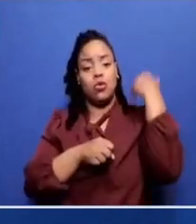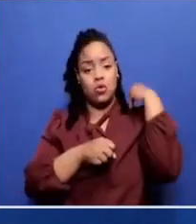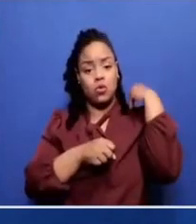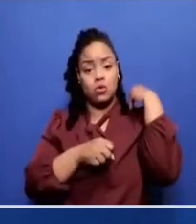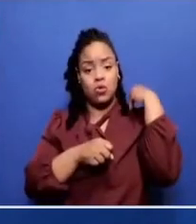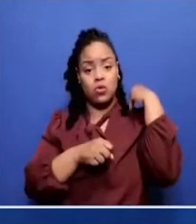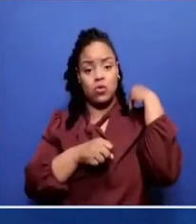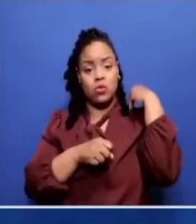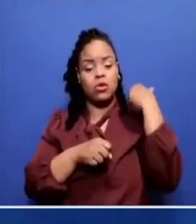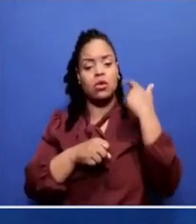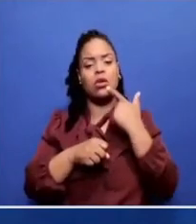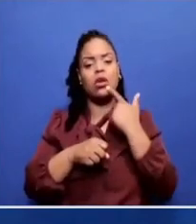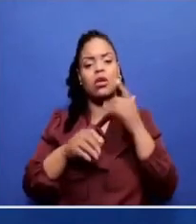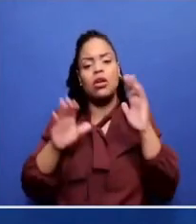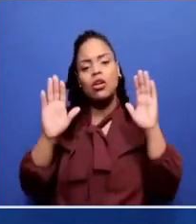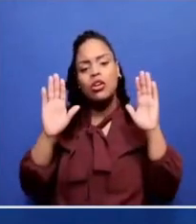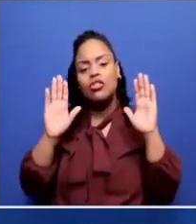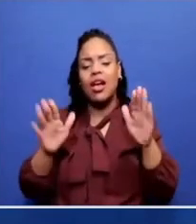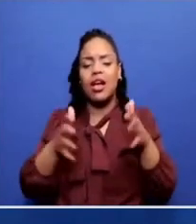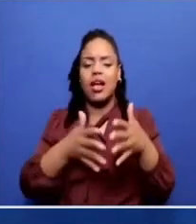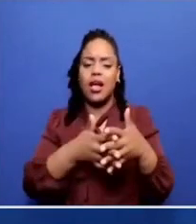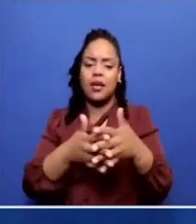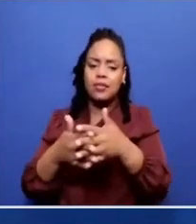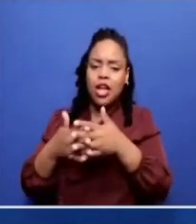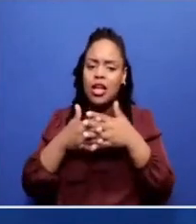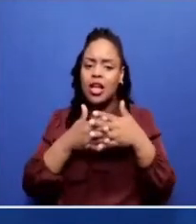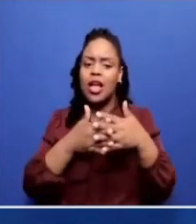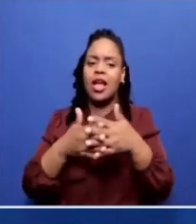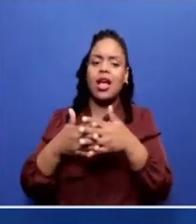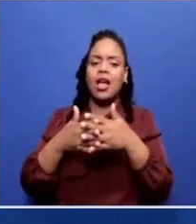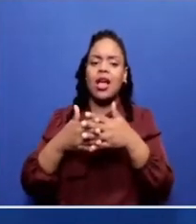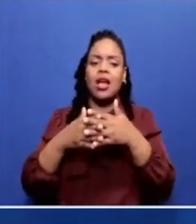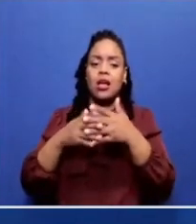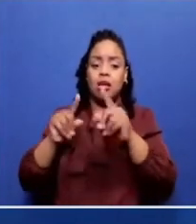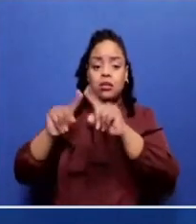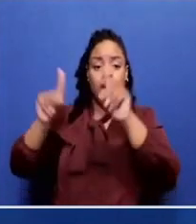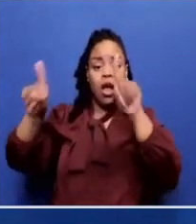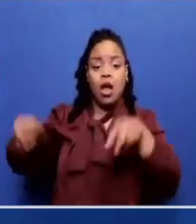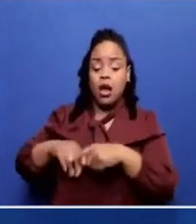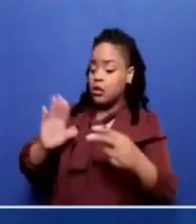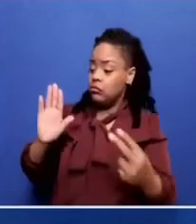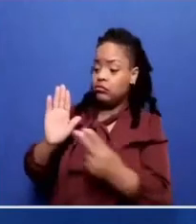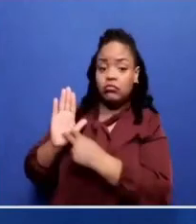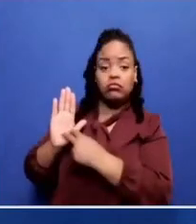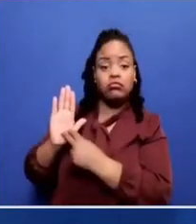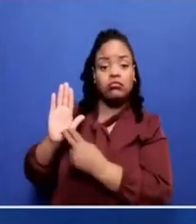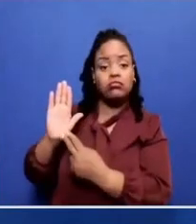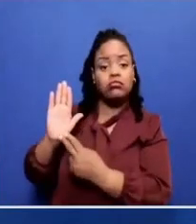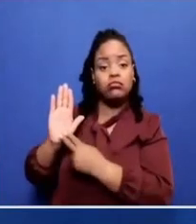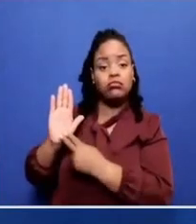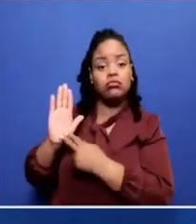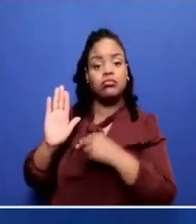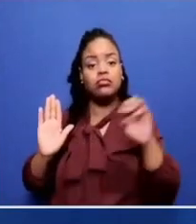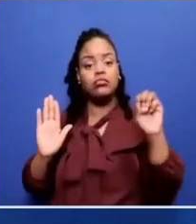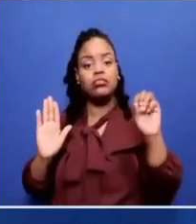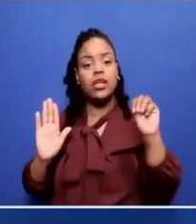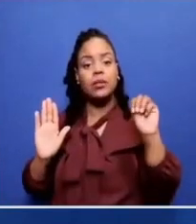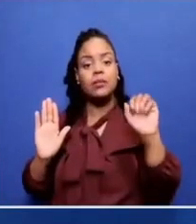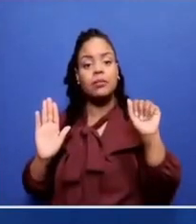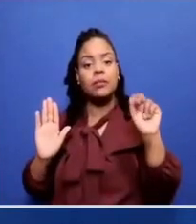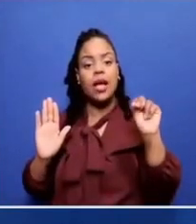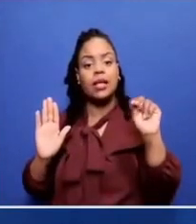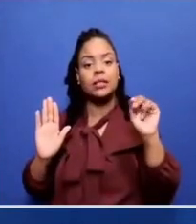American signed and proclaimed we know the emancipation that brought a beacon light of